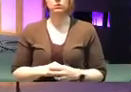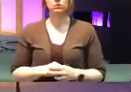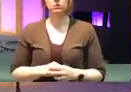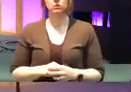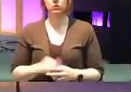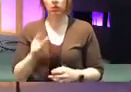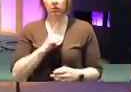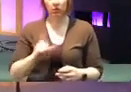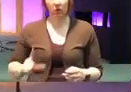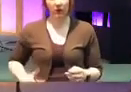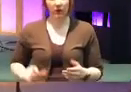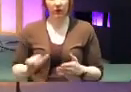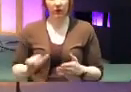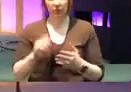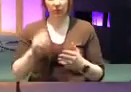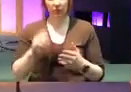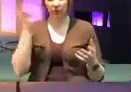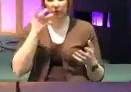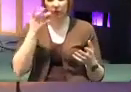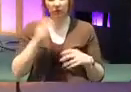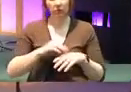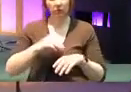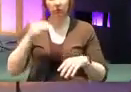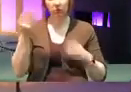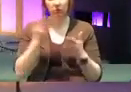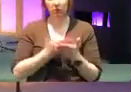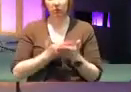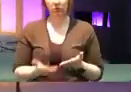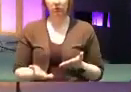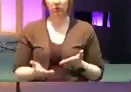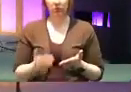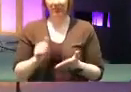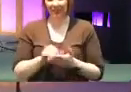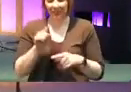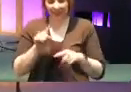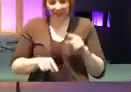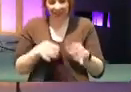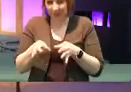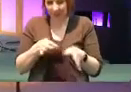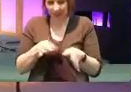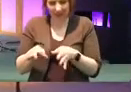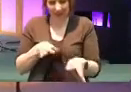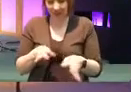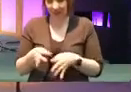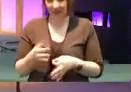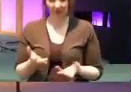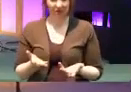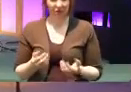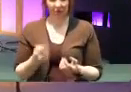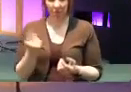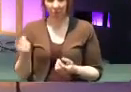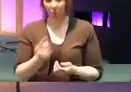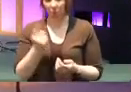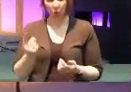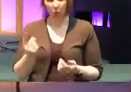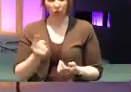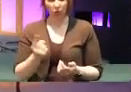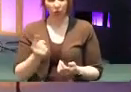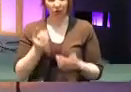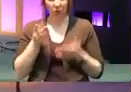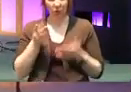Lord, that there be miraculous things that cannot be explained by any other way than it was